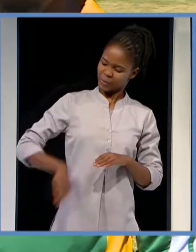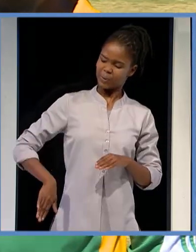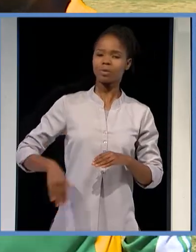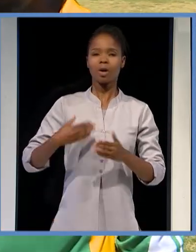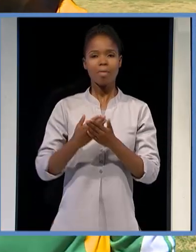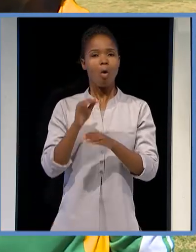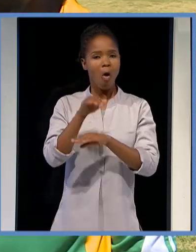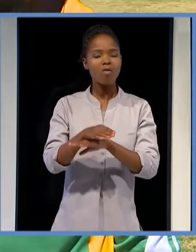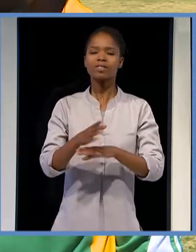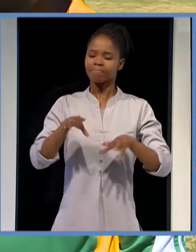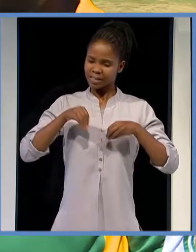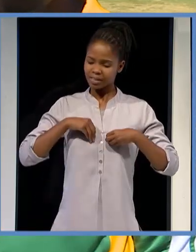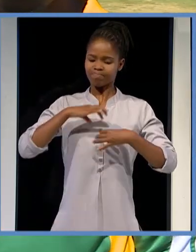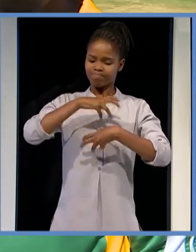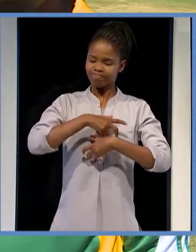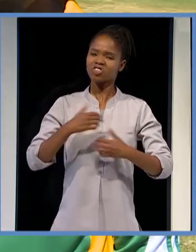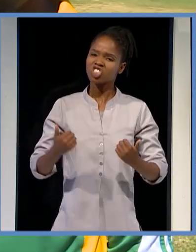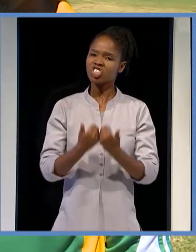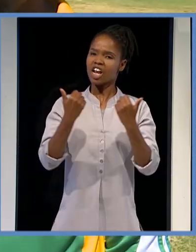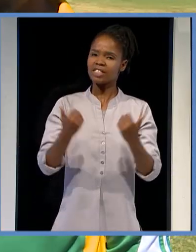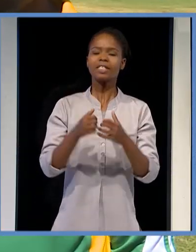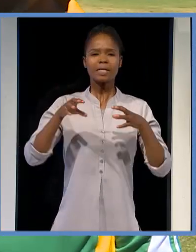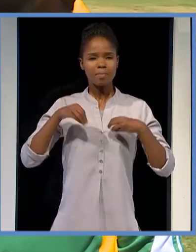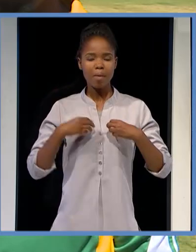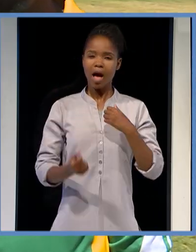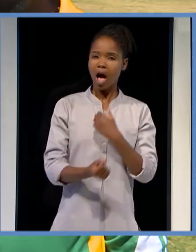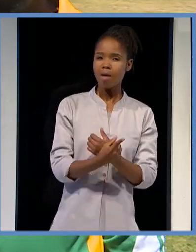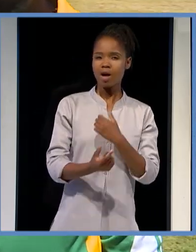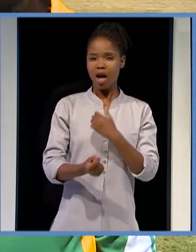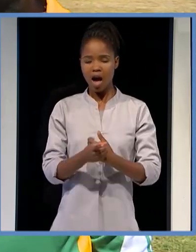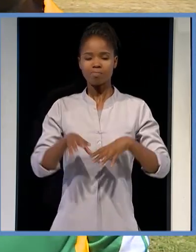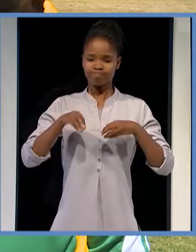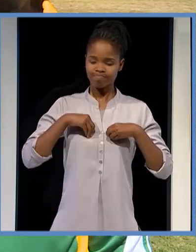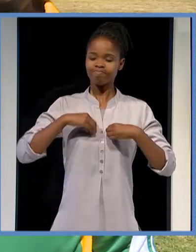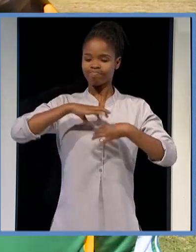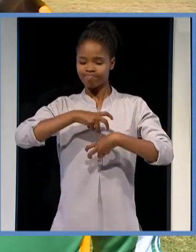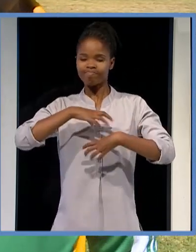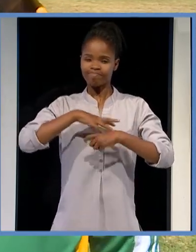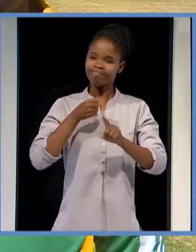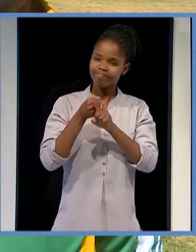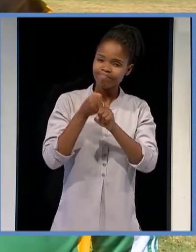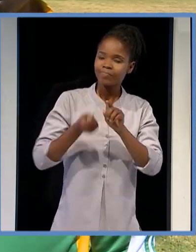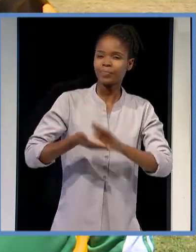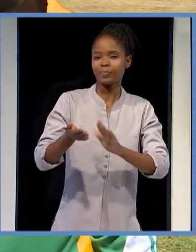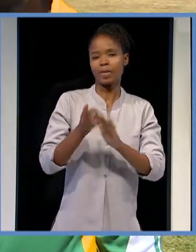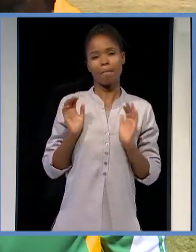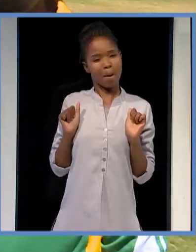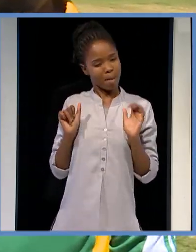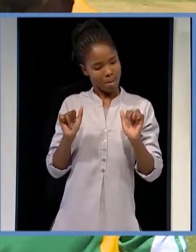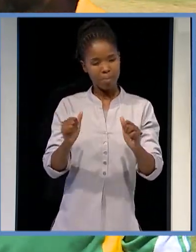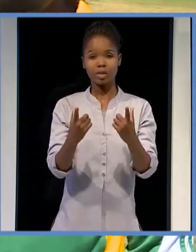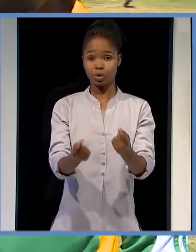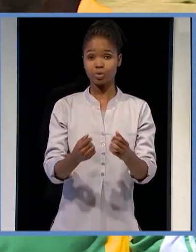you obviously embrace the challenges that are there, the curveballs, and you deal with them the way you can. Yeah. And life goes on. You